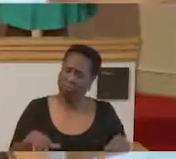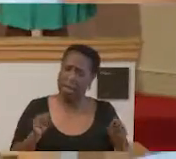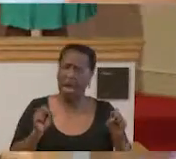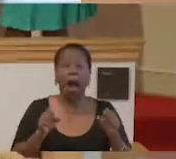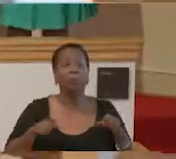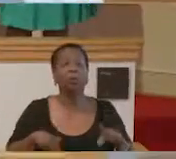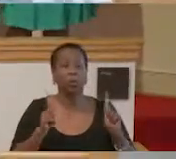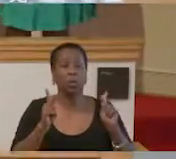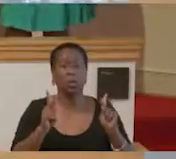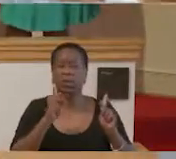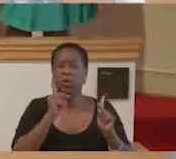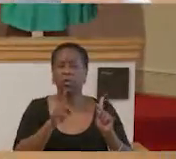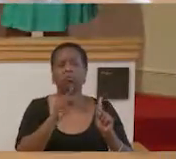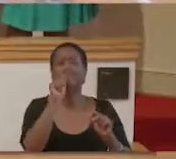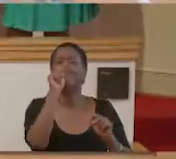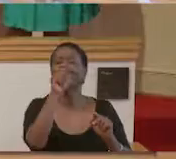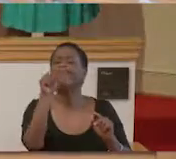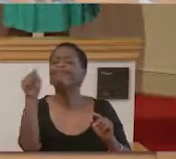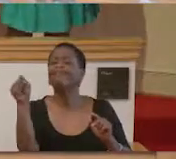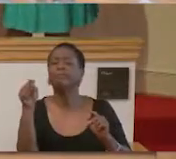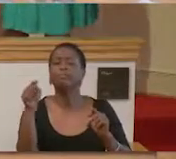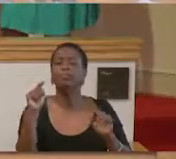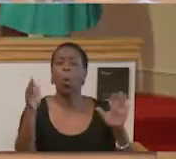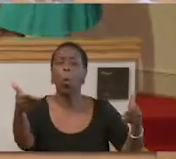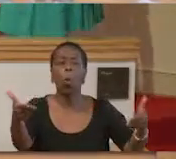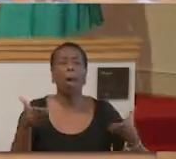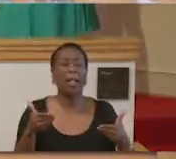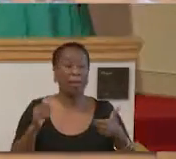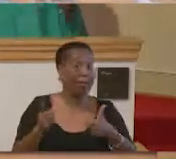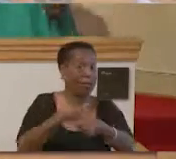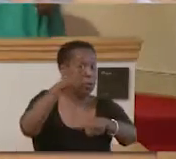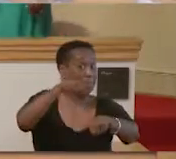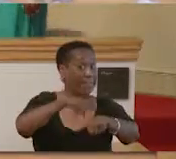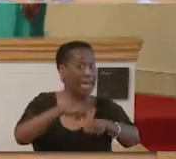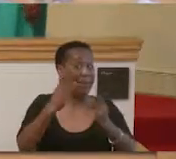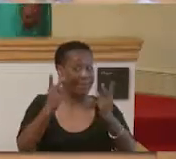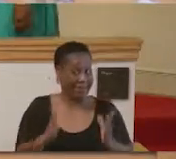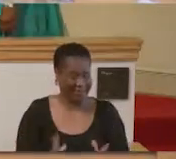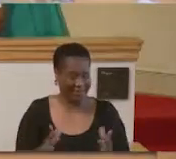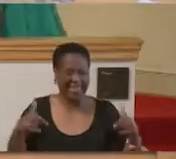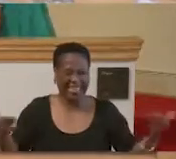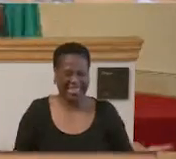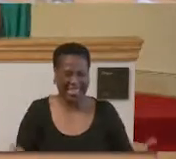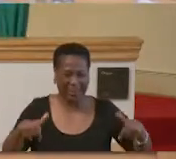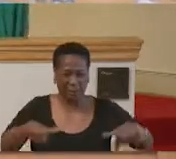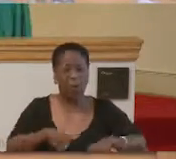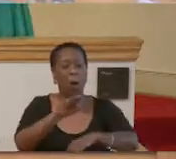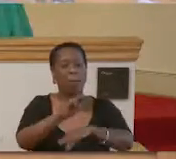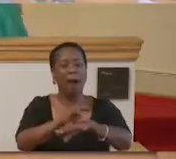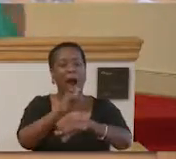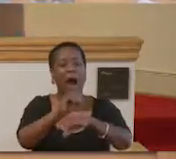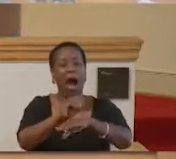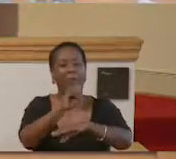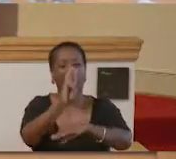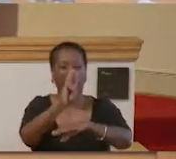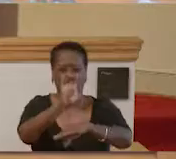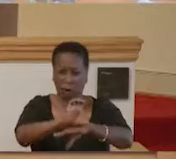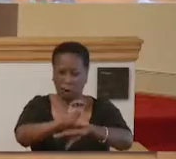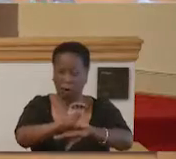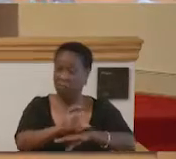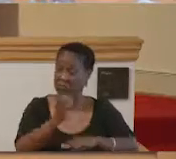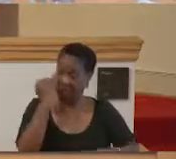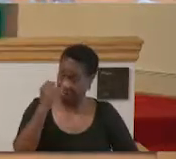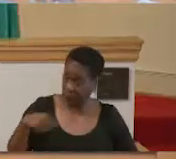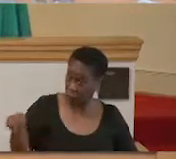to pinpoint the welcoming of our first-time guests to the Mount Olive Baptist Church. So if you